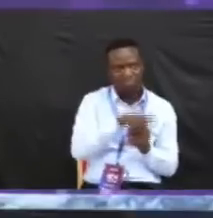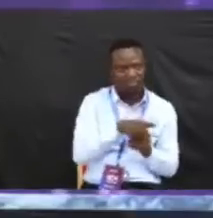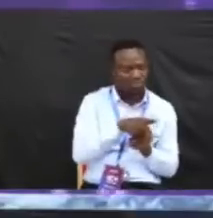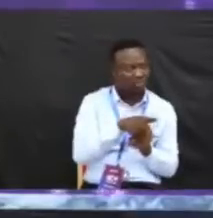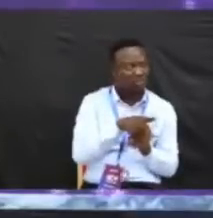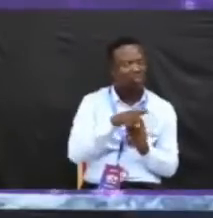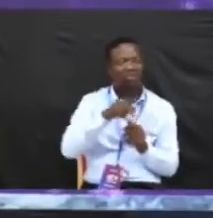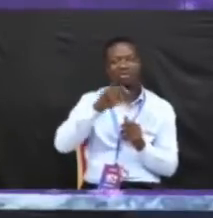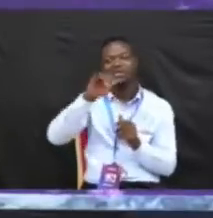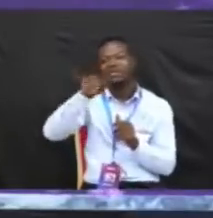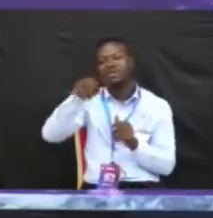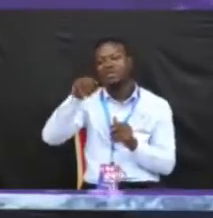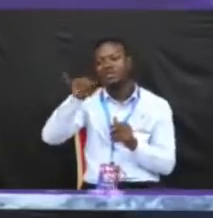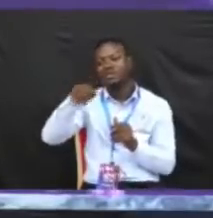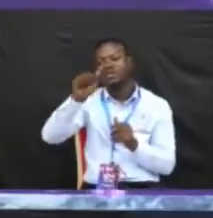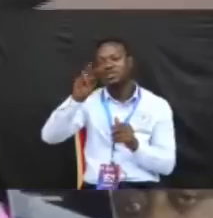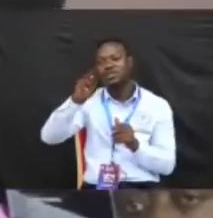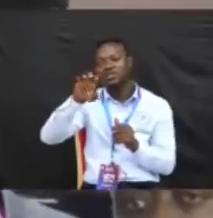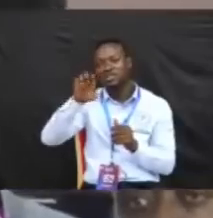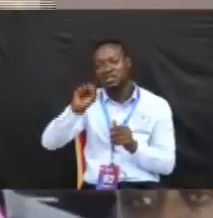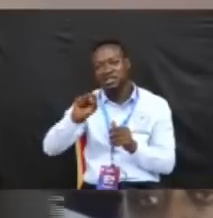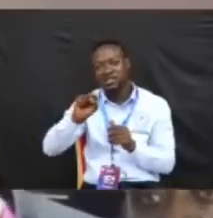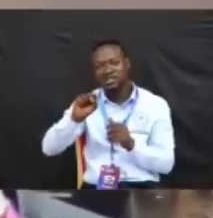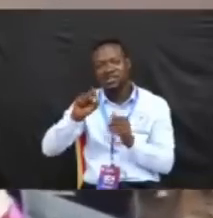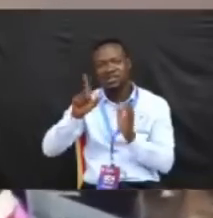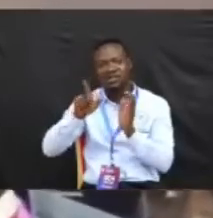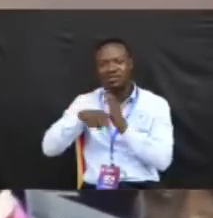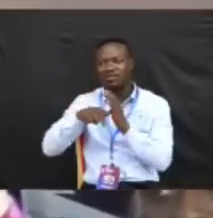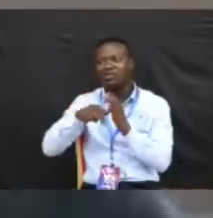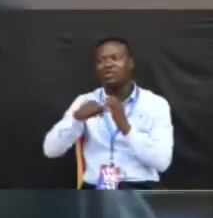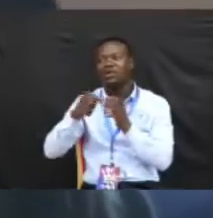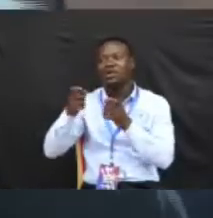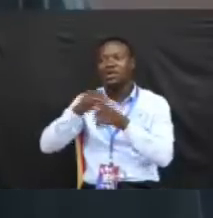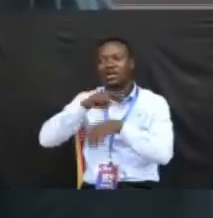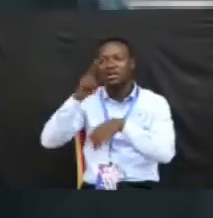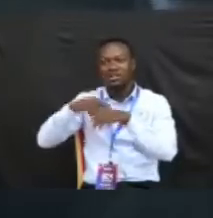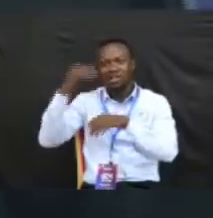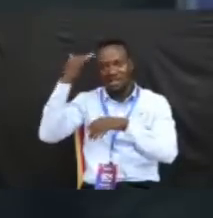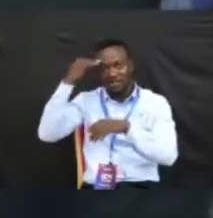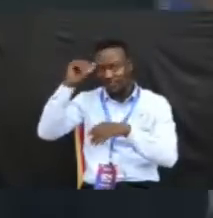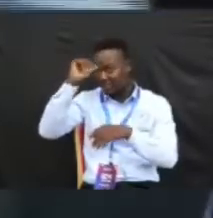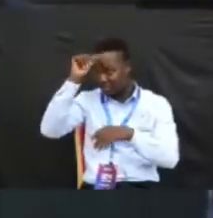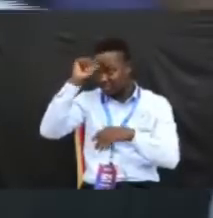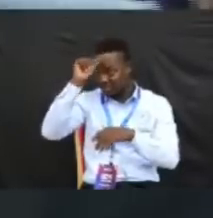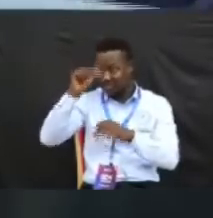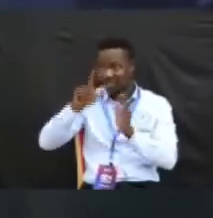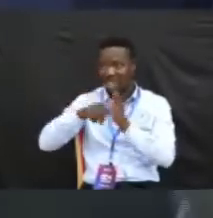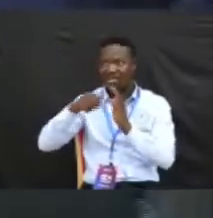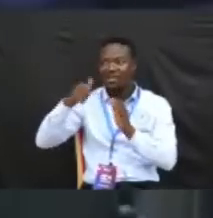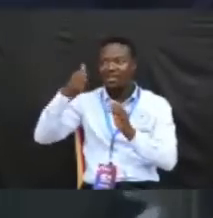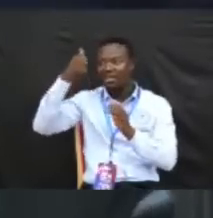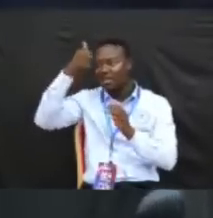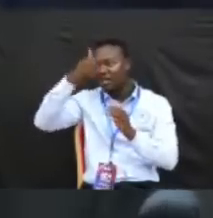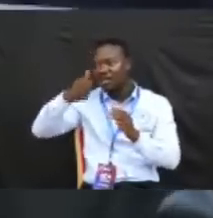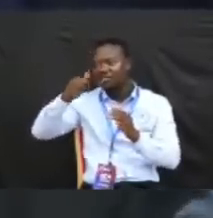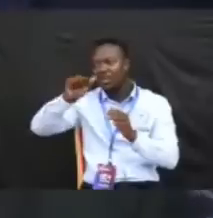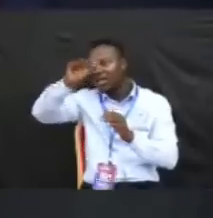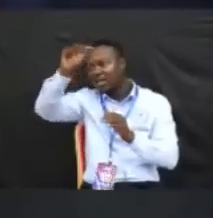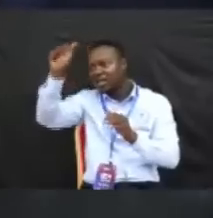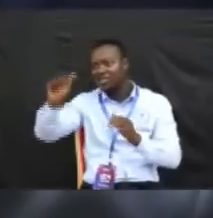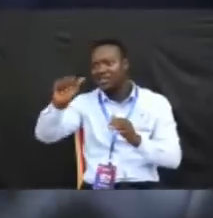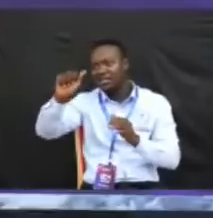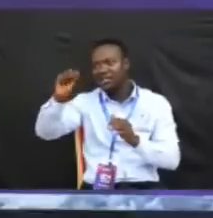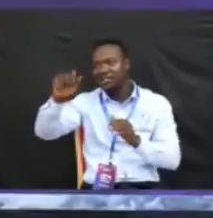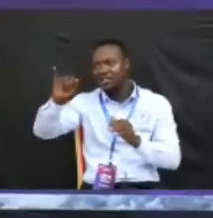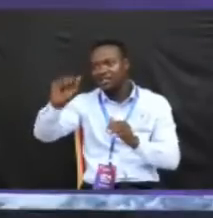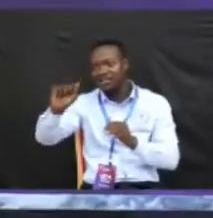Raj, the national head for India and the coordinator for Asia. Apostle